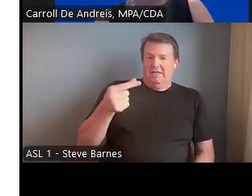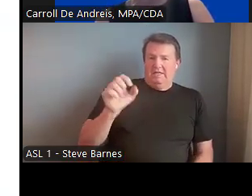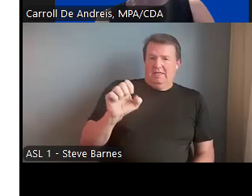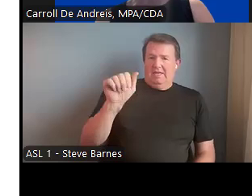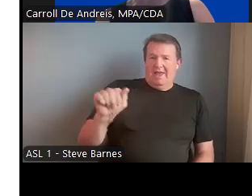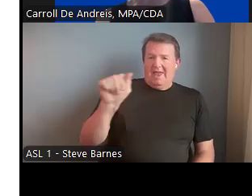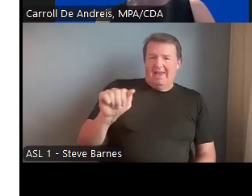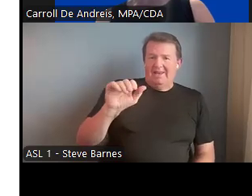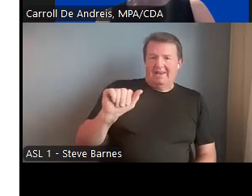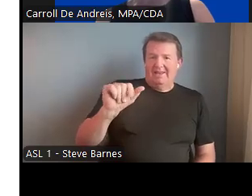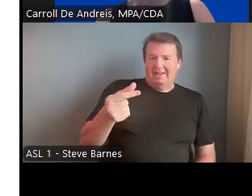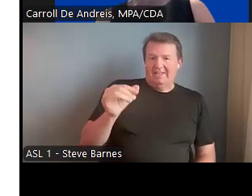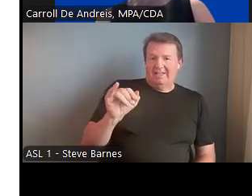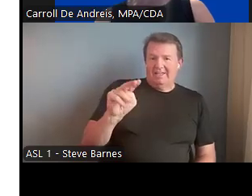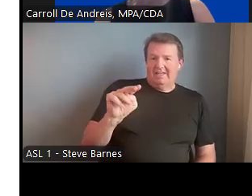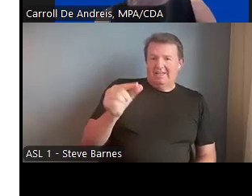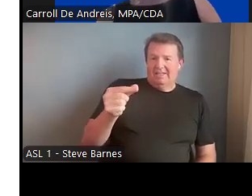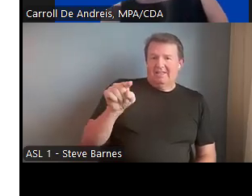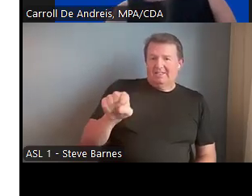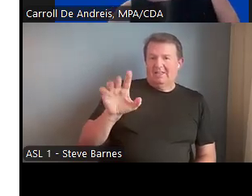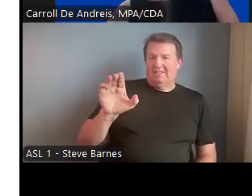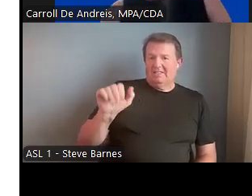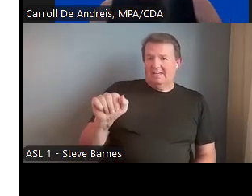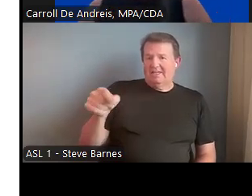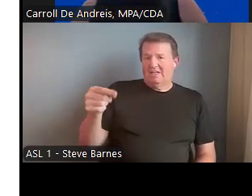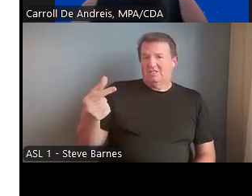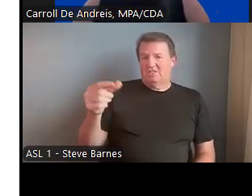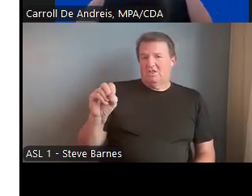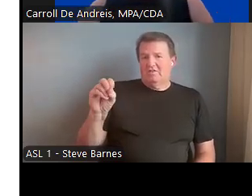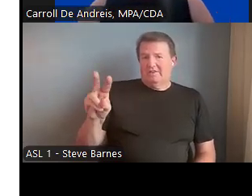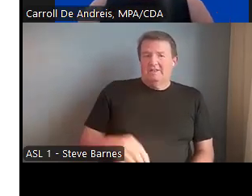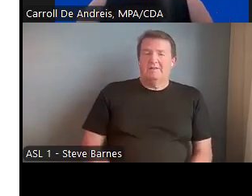ENGAGE, at aging.ca.gov.